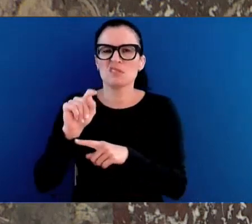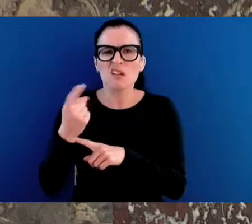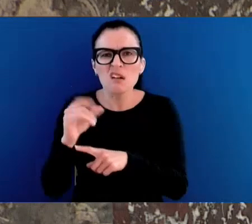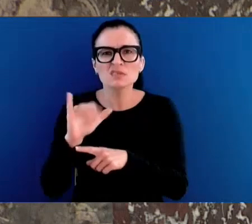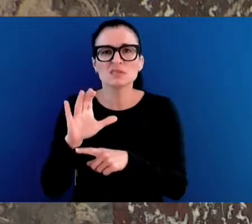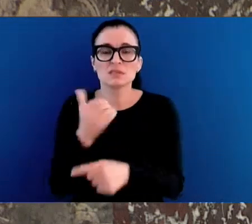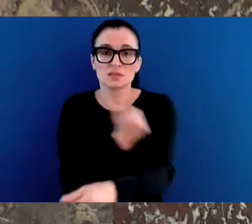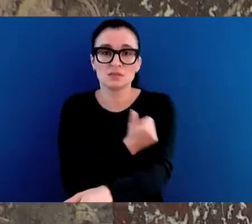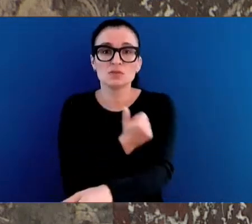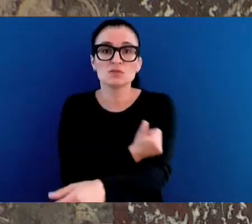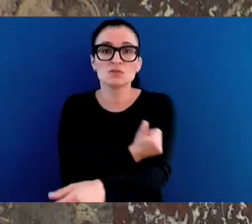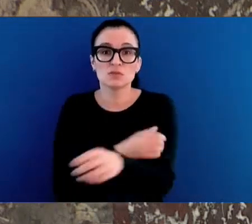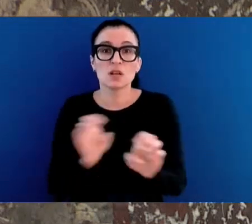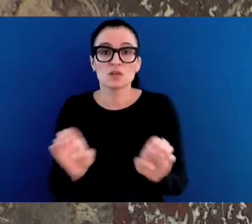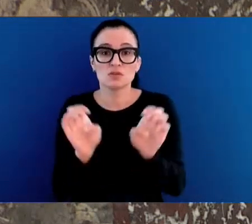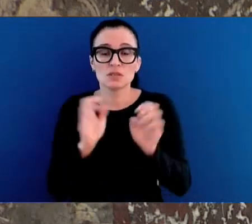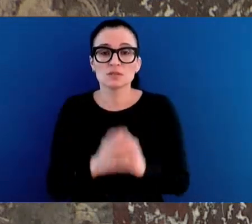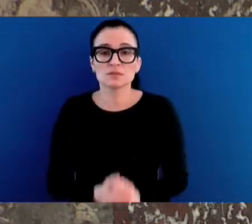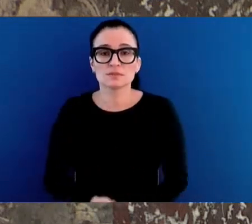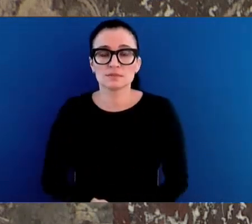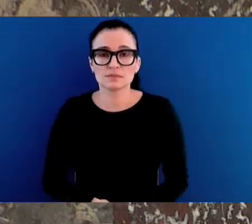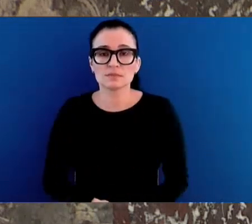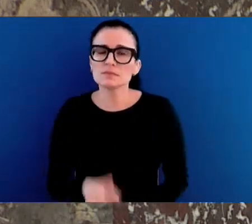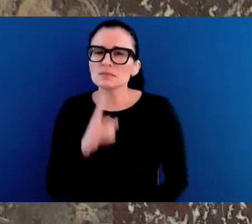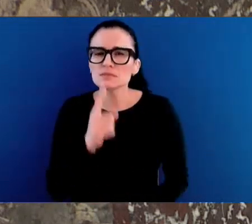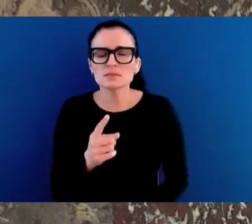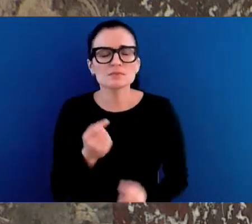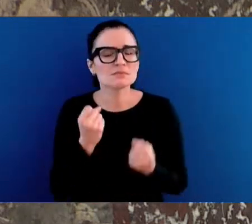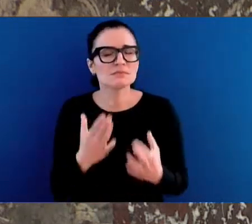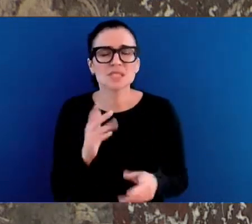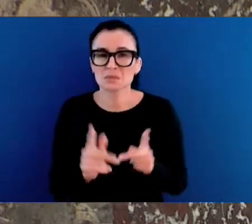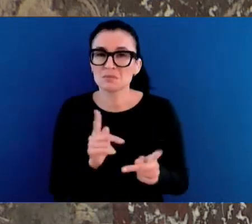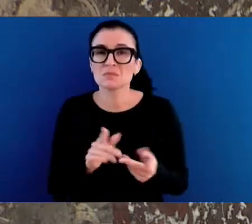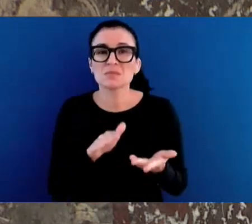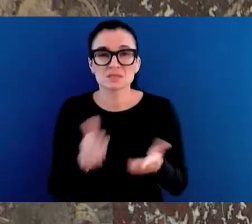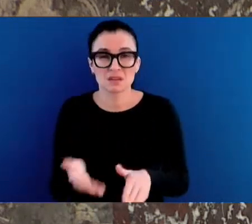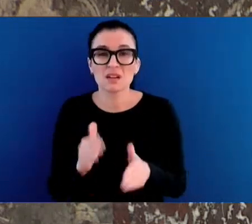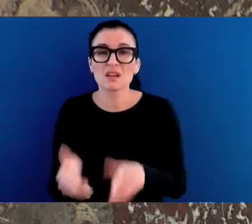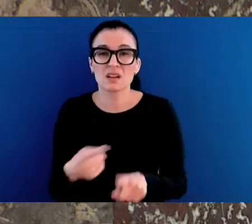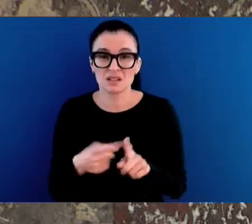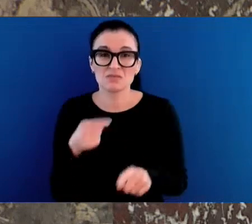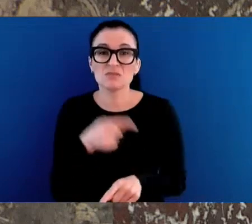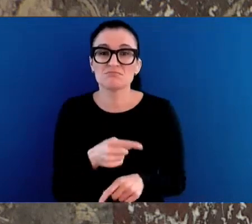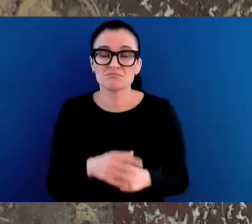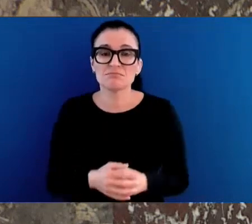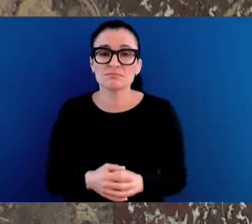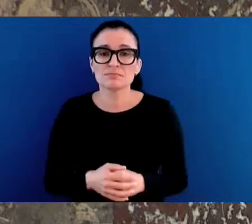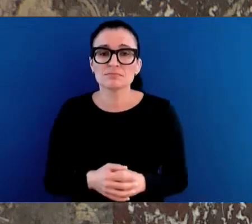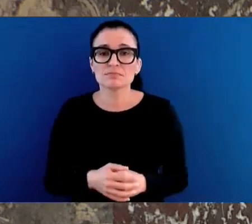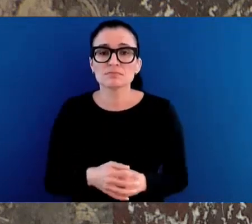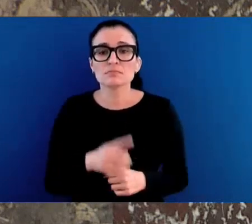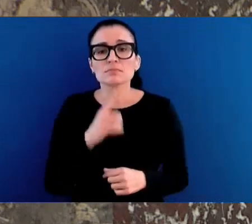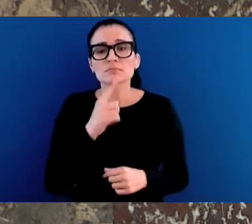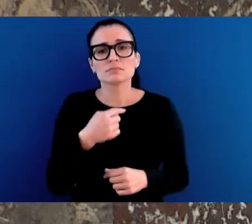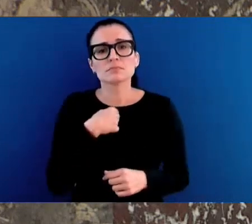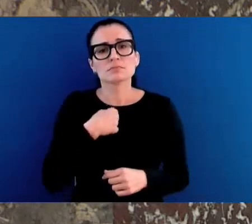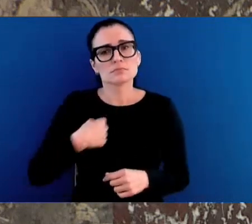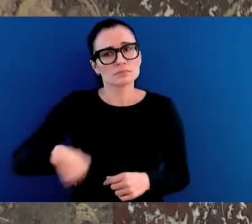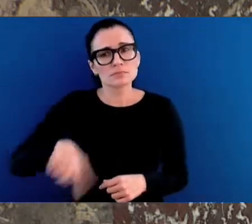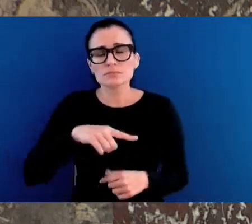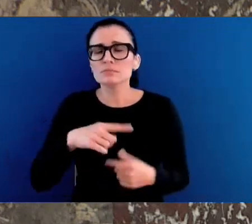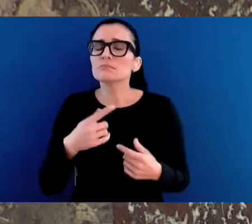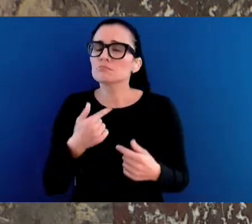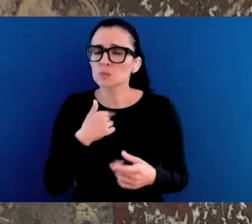here and explained our twin goals: to keep people alive, to make